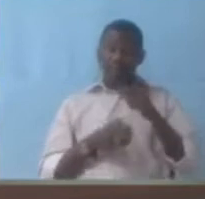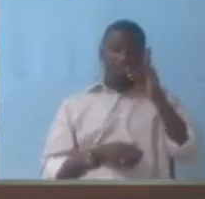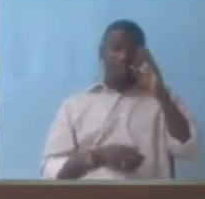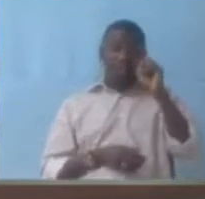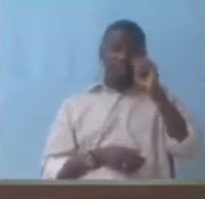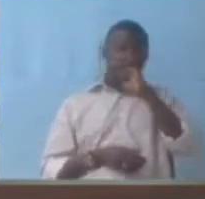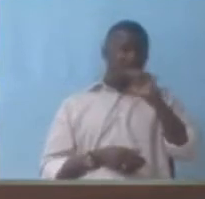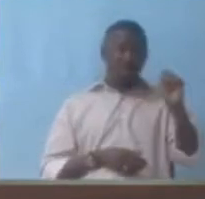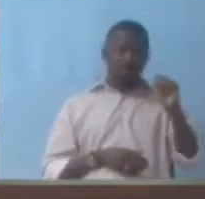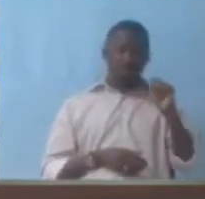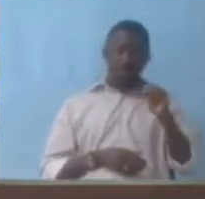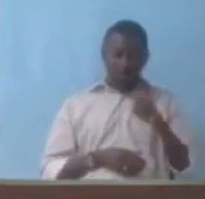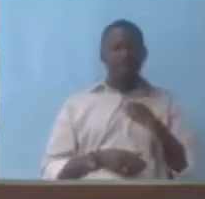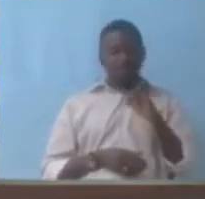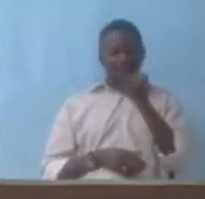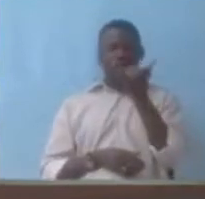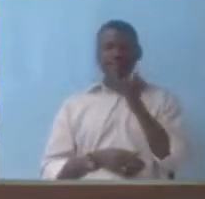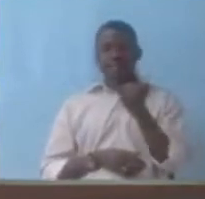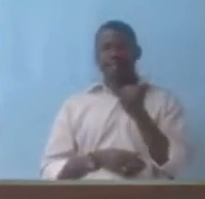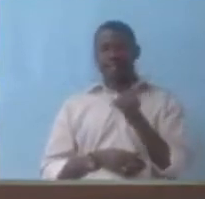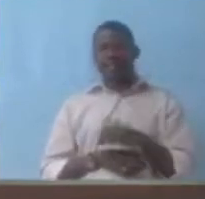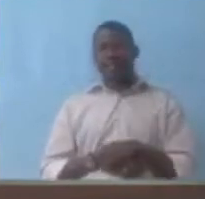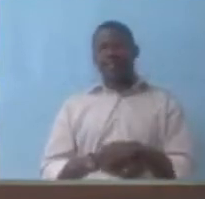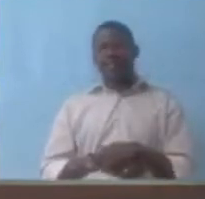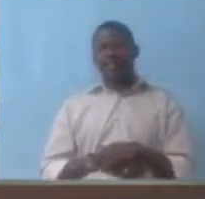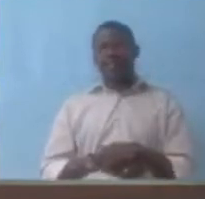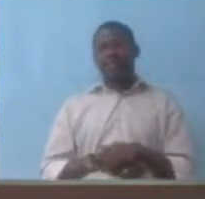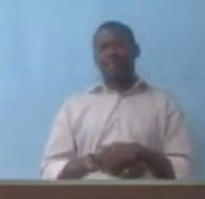na barako ete unyinin karte keno la wala bayda te keno la.